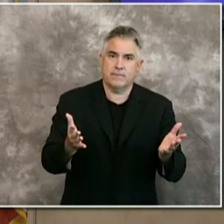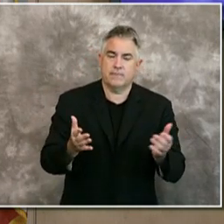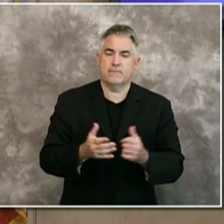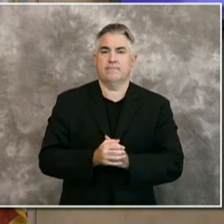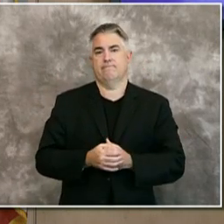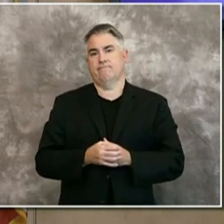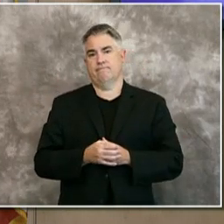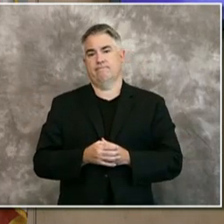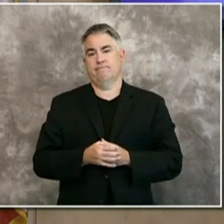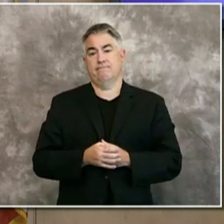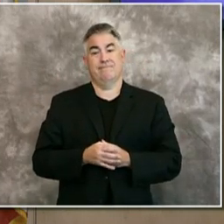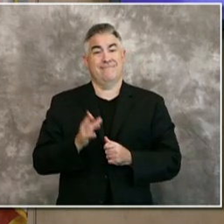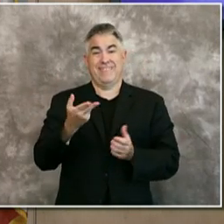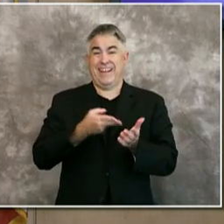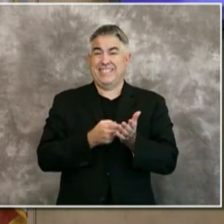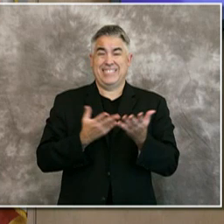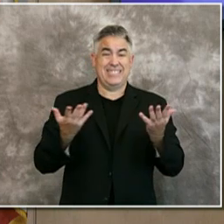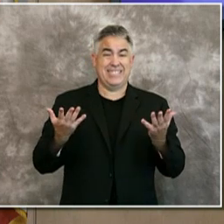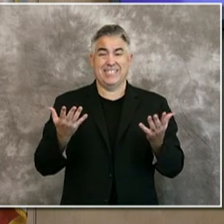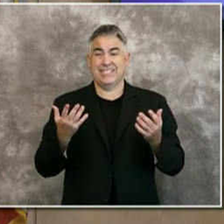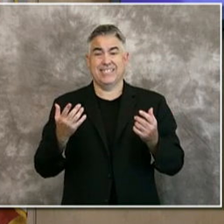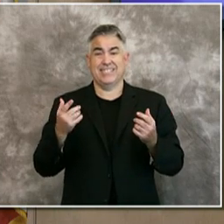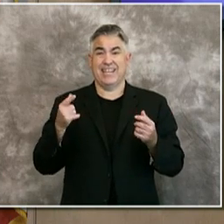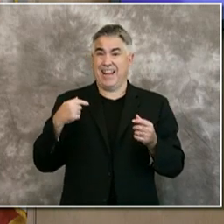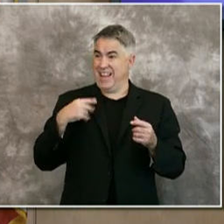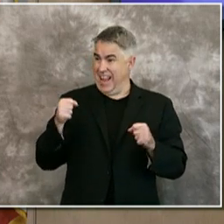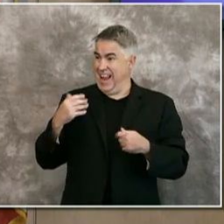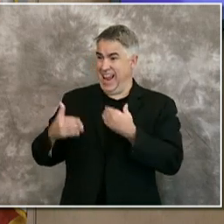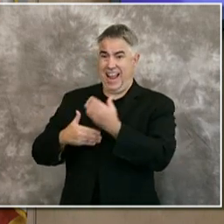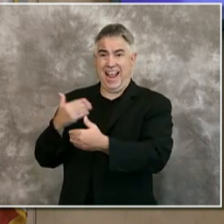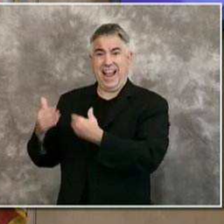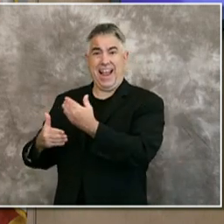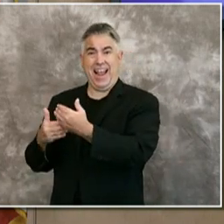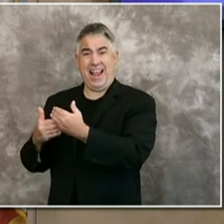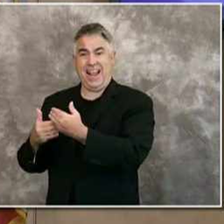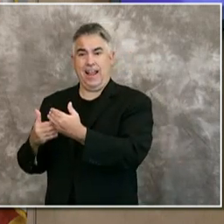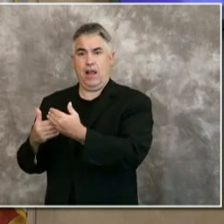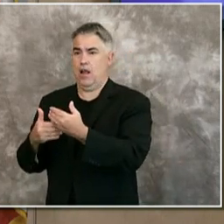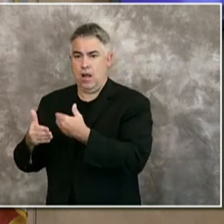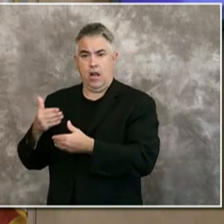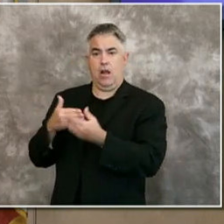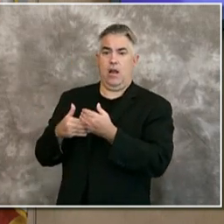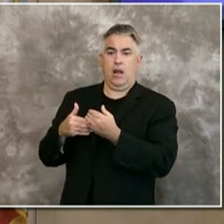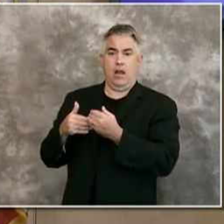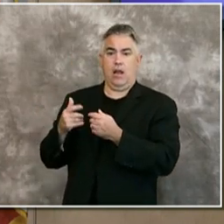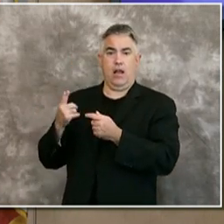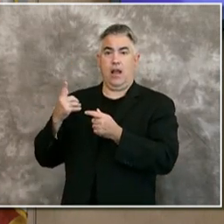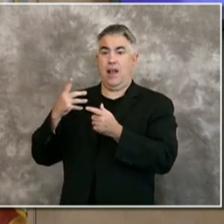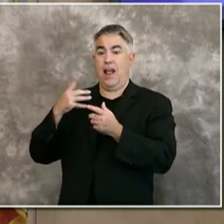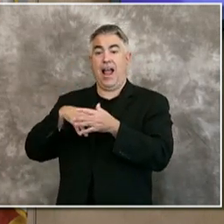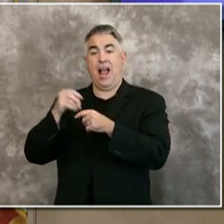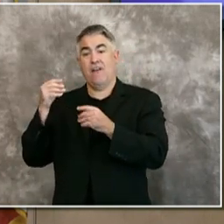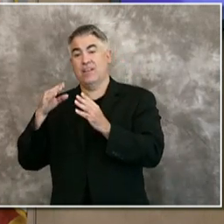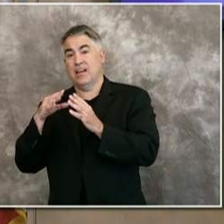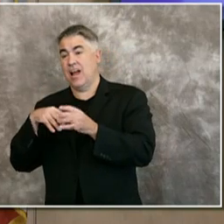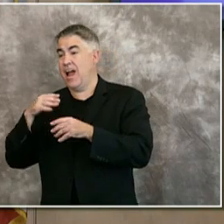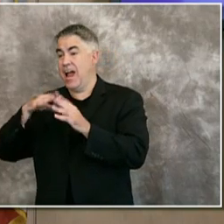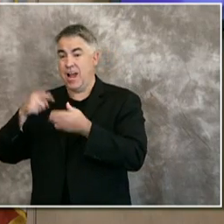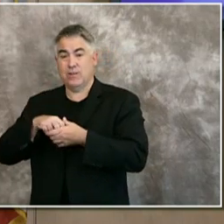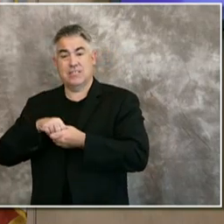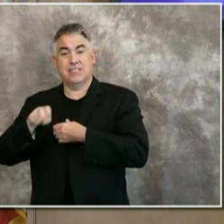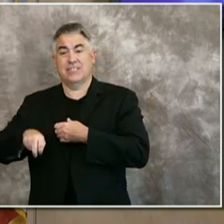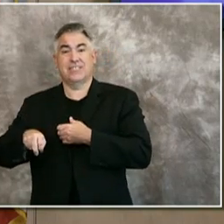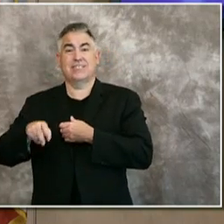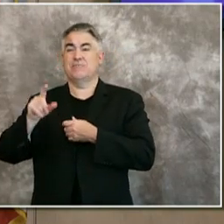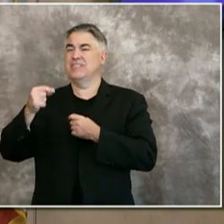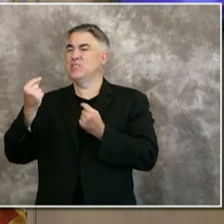There's frankly a lot of other steps that you can take, like limiting our trips out of the house to essential activities only. If